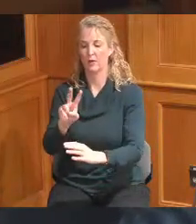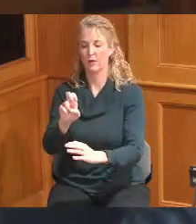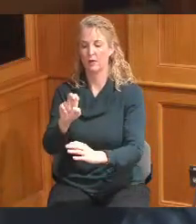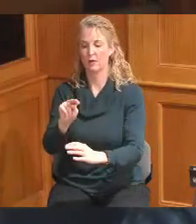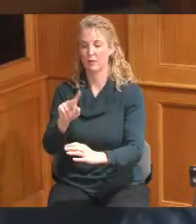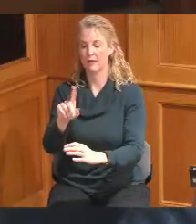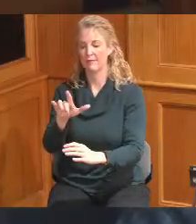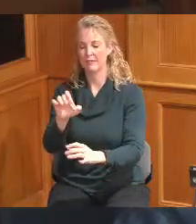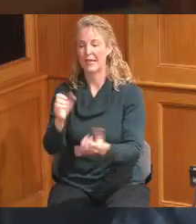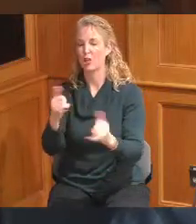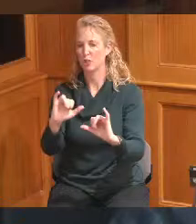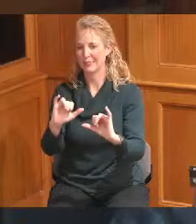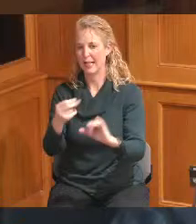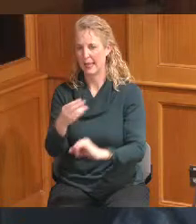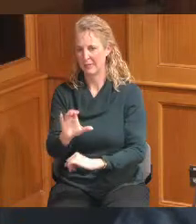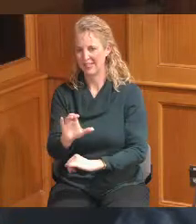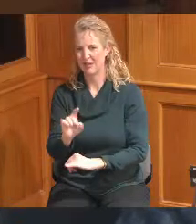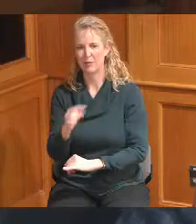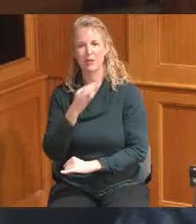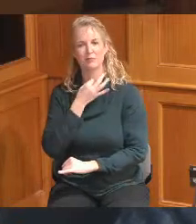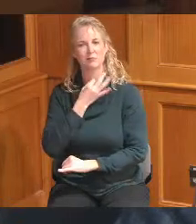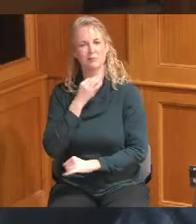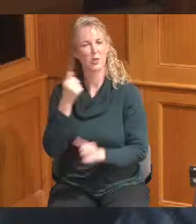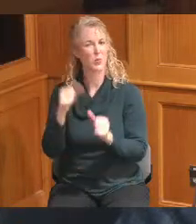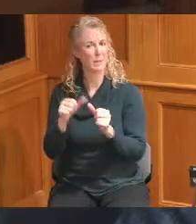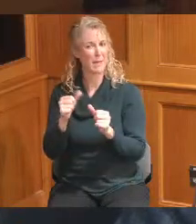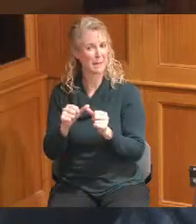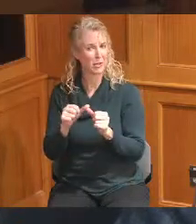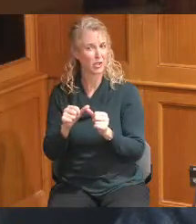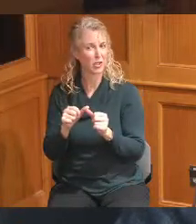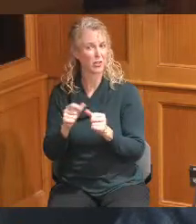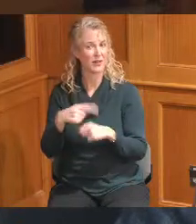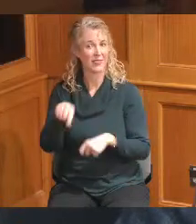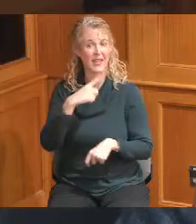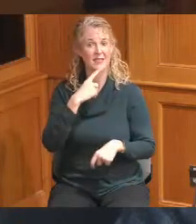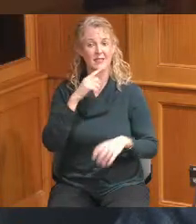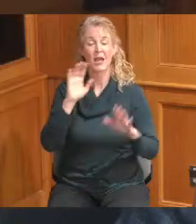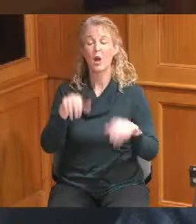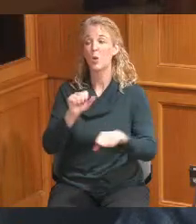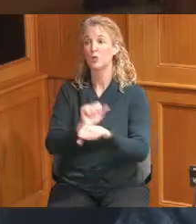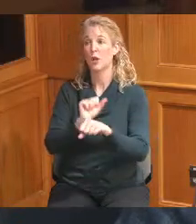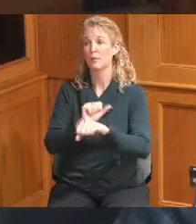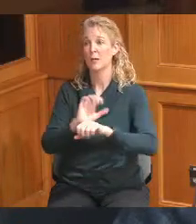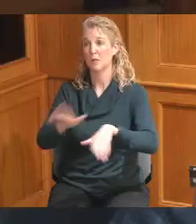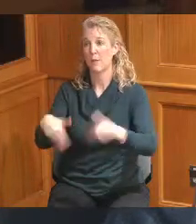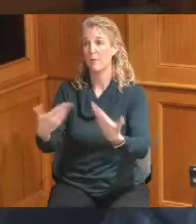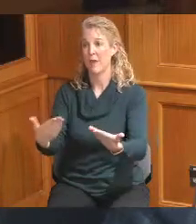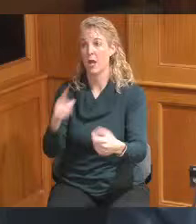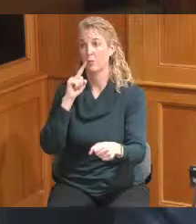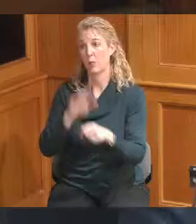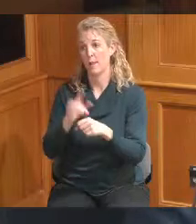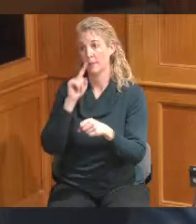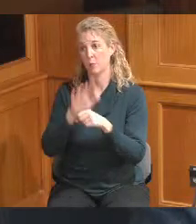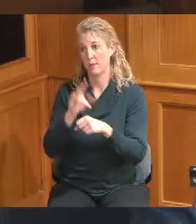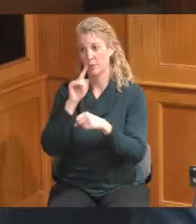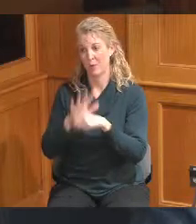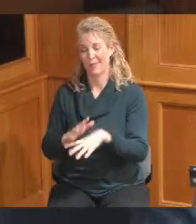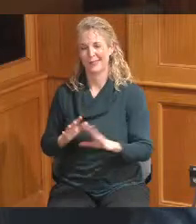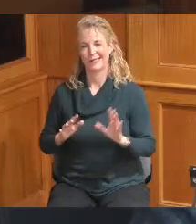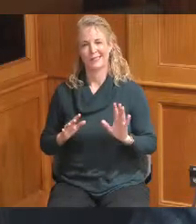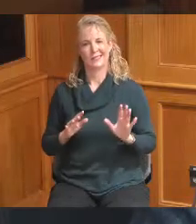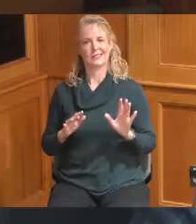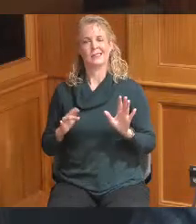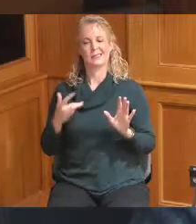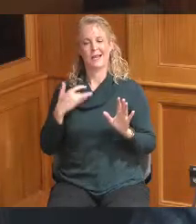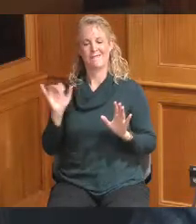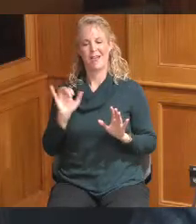in the county, but, you know, there was some jobs and promises and everything, and then it was always, to me, it was kind of, I